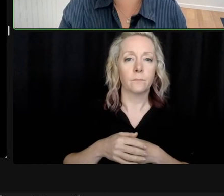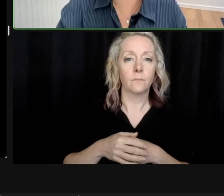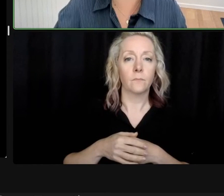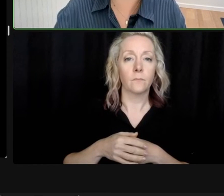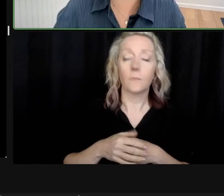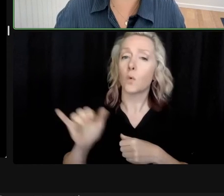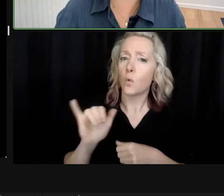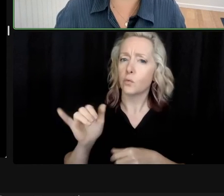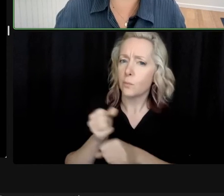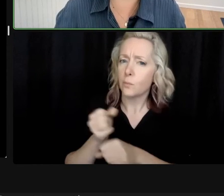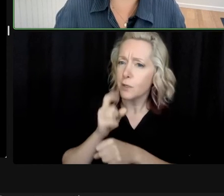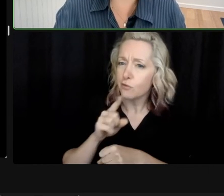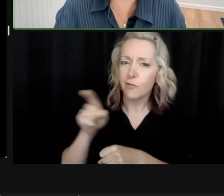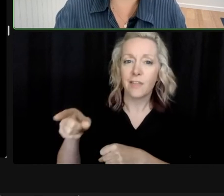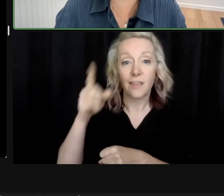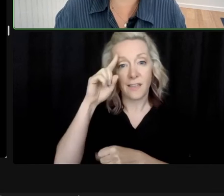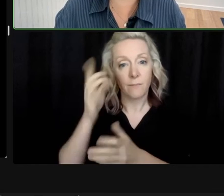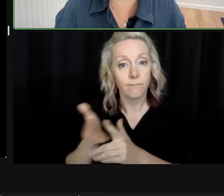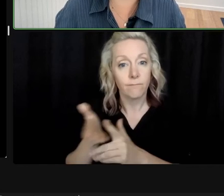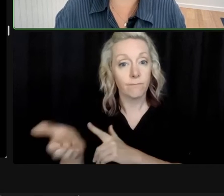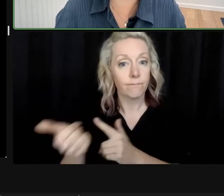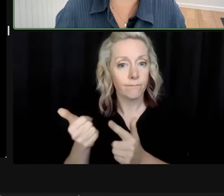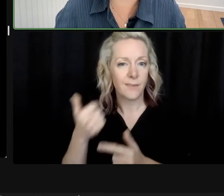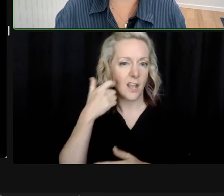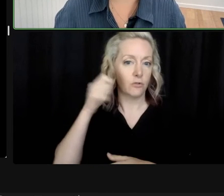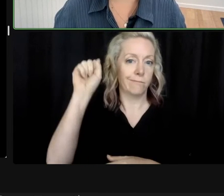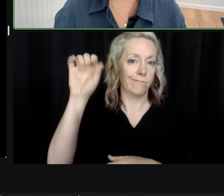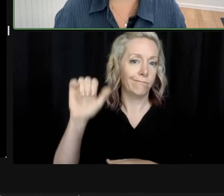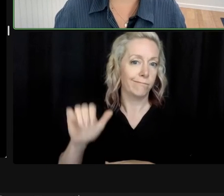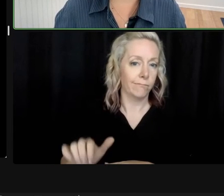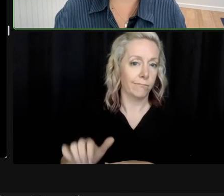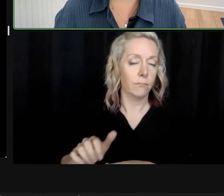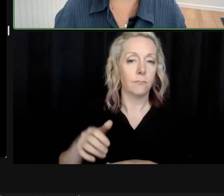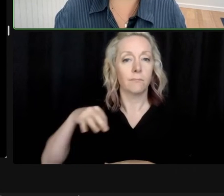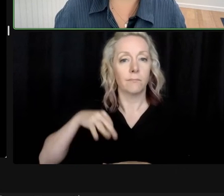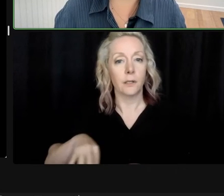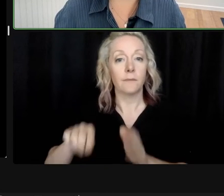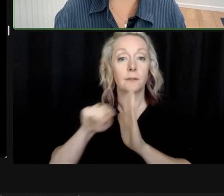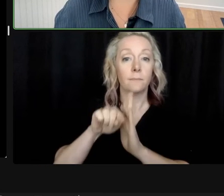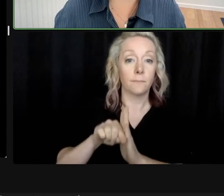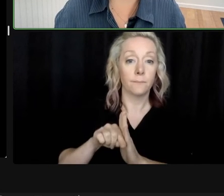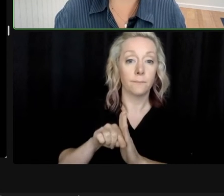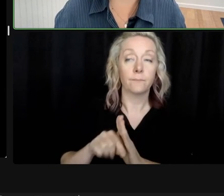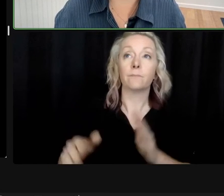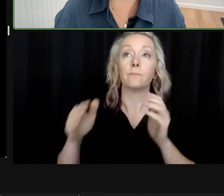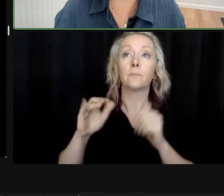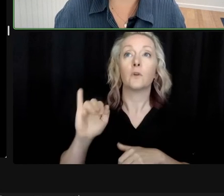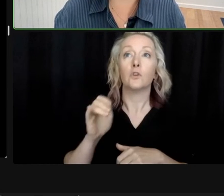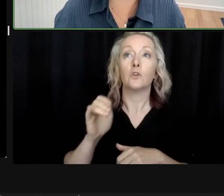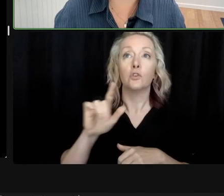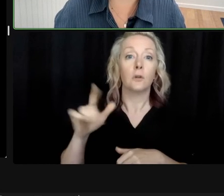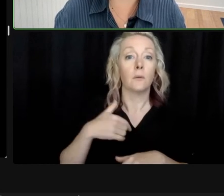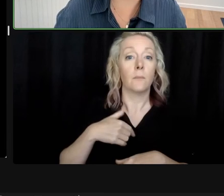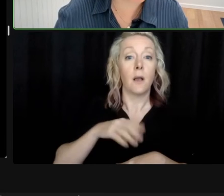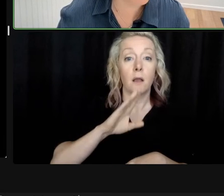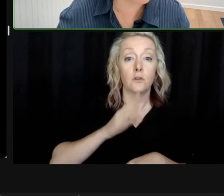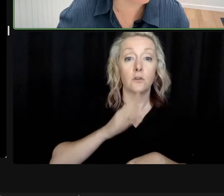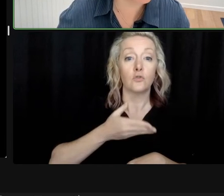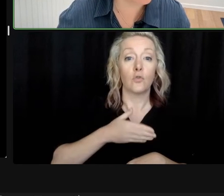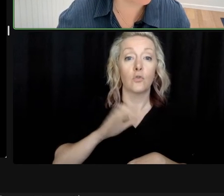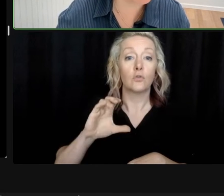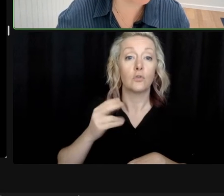thought about all these other things that I've spoken of today. And then Jill says, my daughter with charge is in an ASD